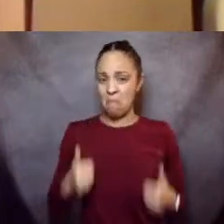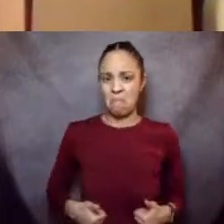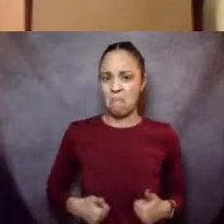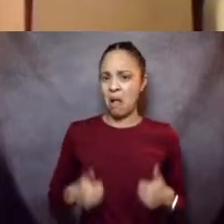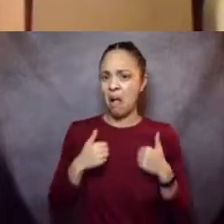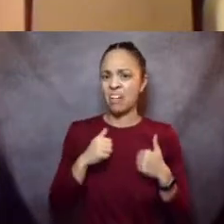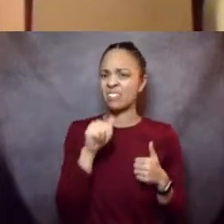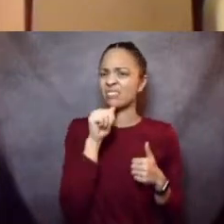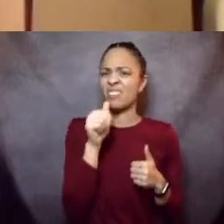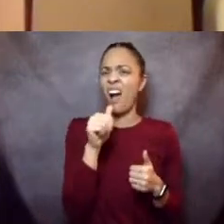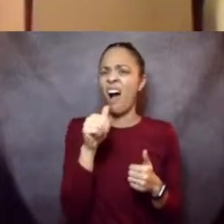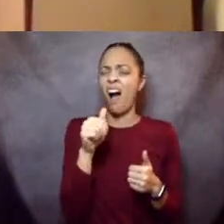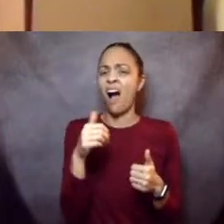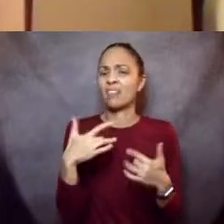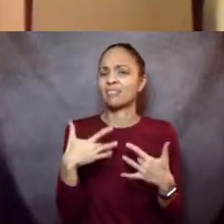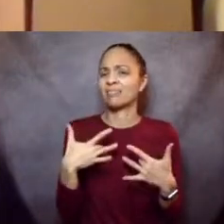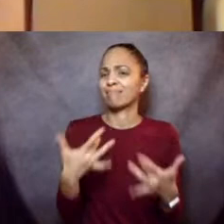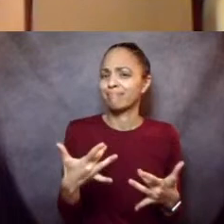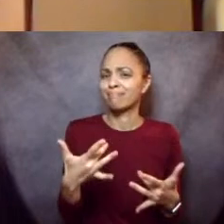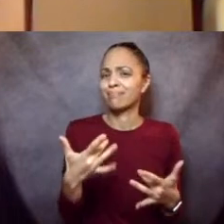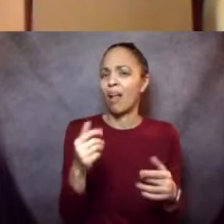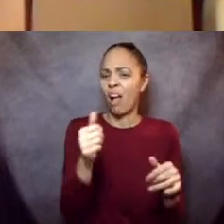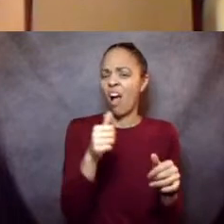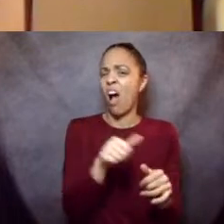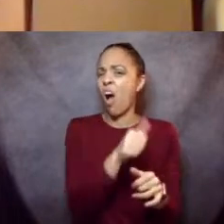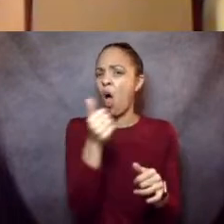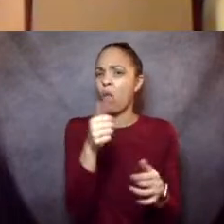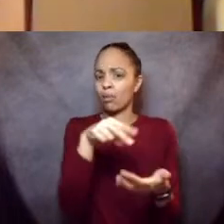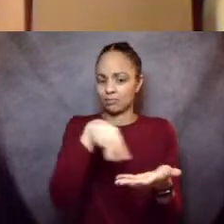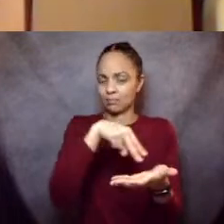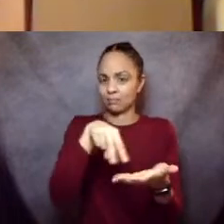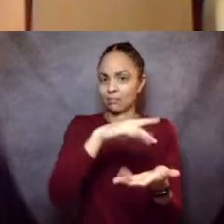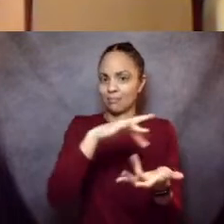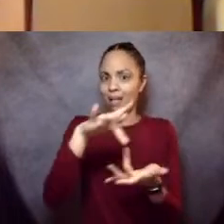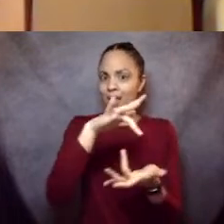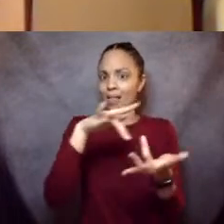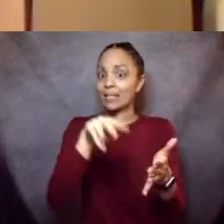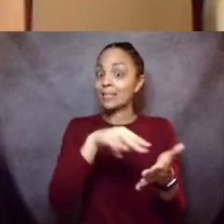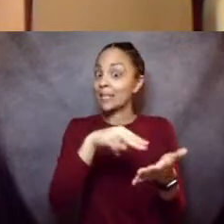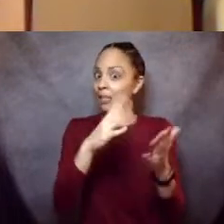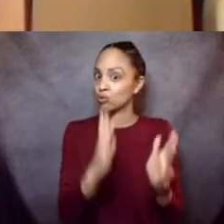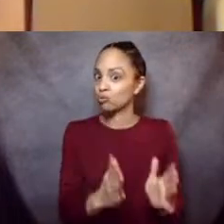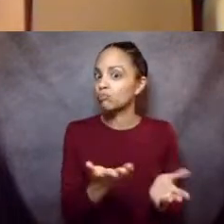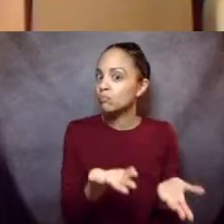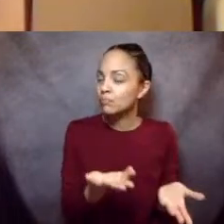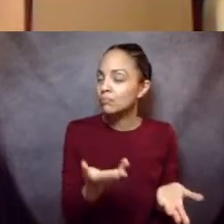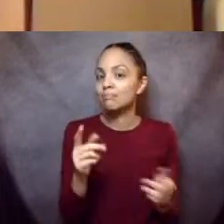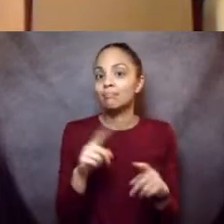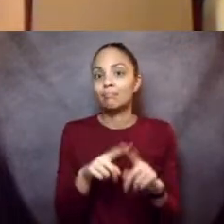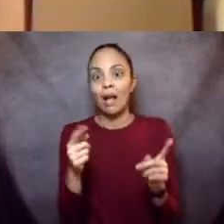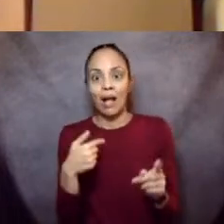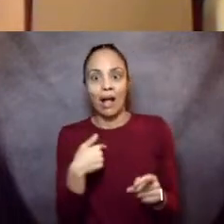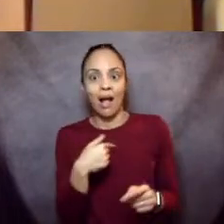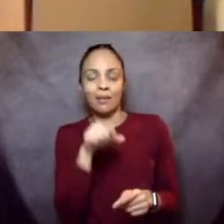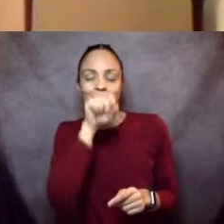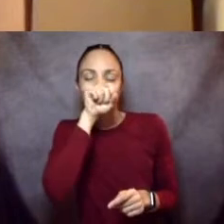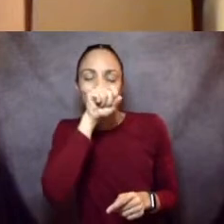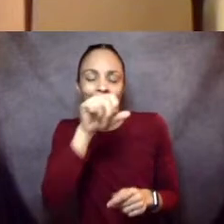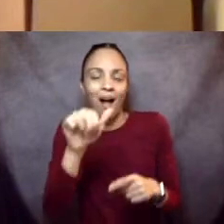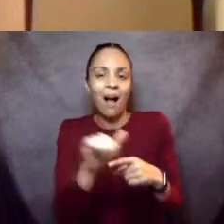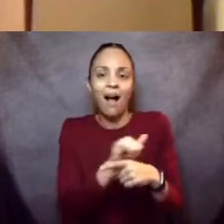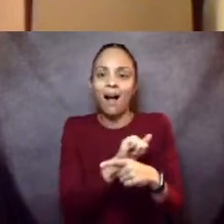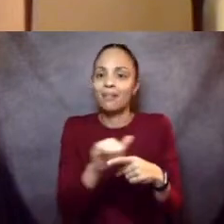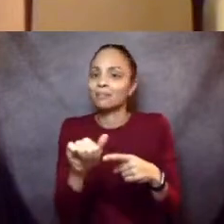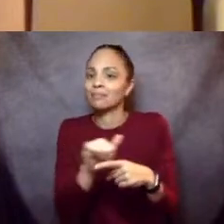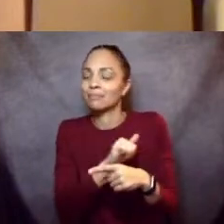loved, and I trained in it, and I loved the training. So with that said,